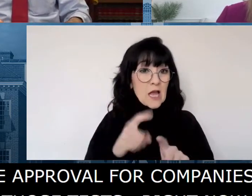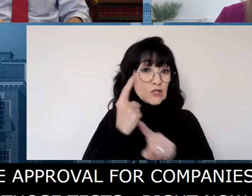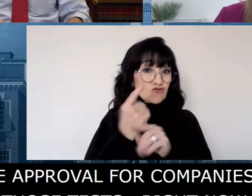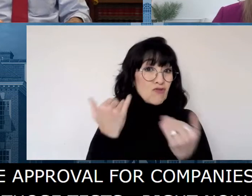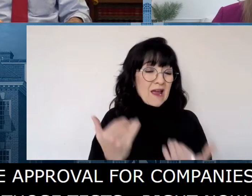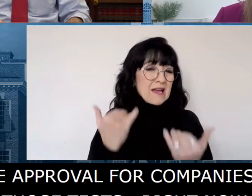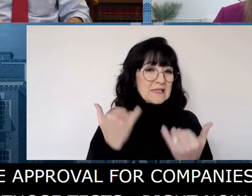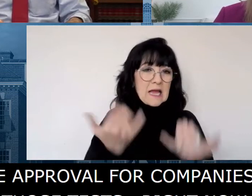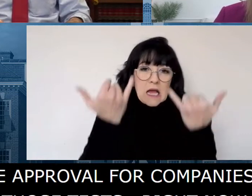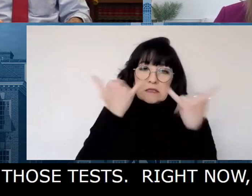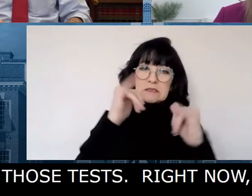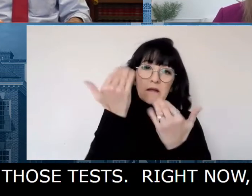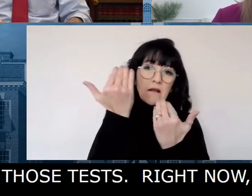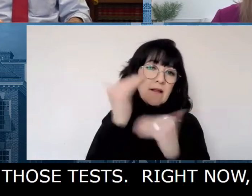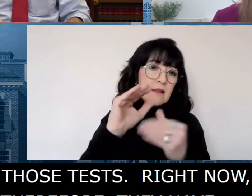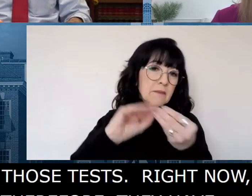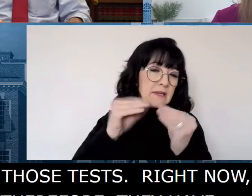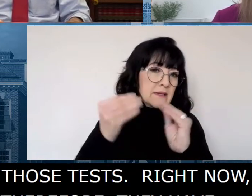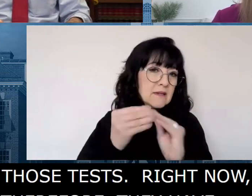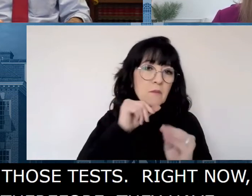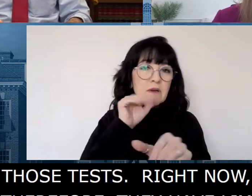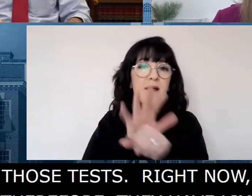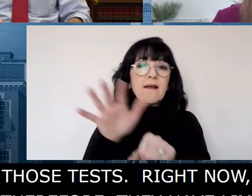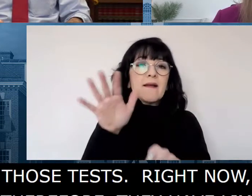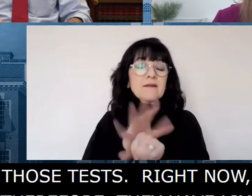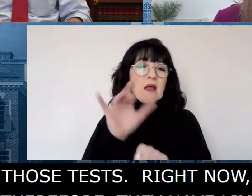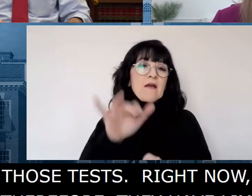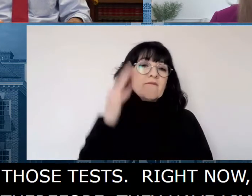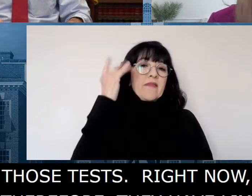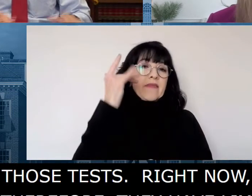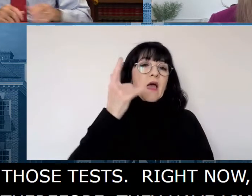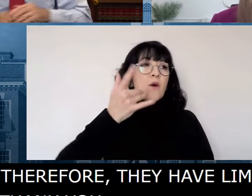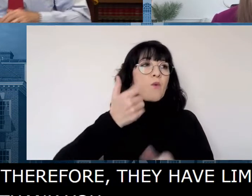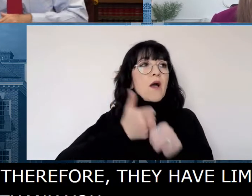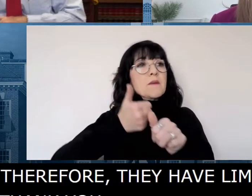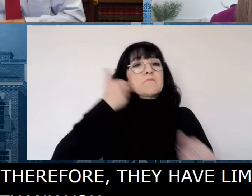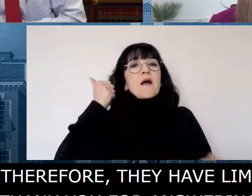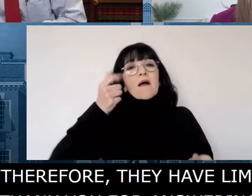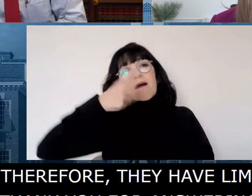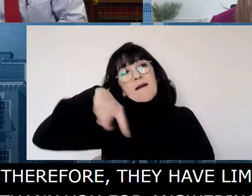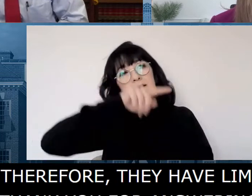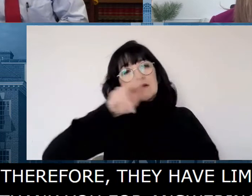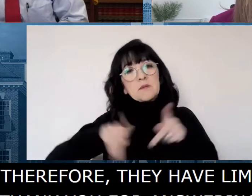Thank you for answering that. My last question comes from our Legislative Affairs